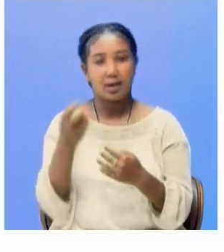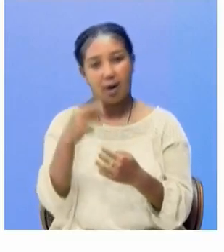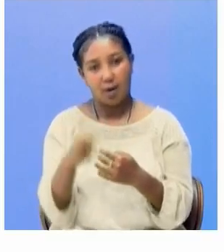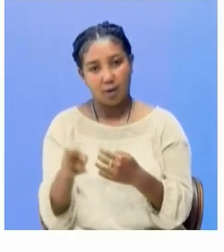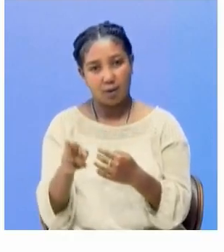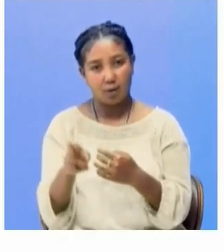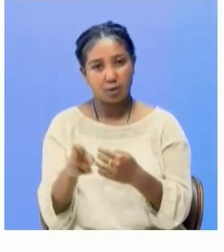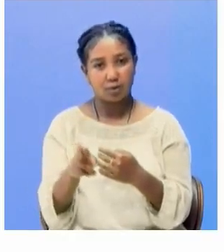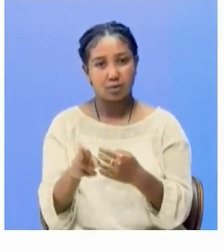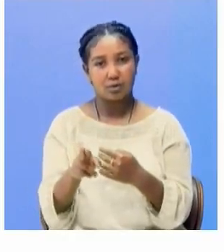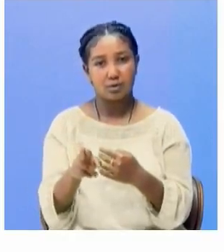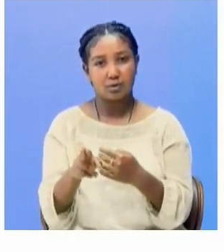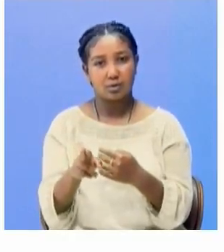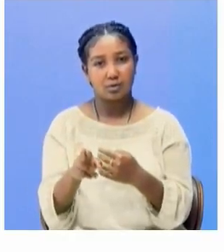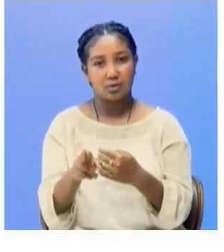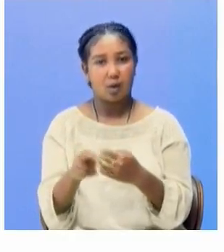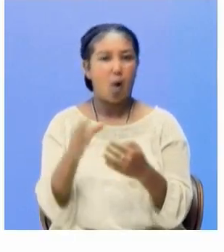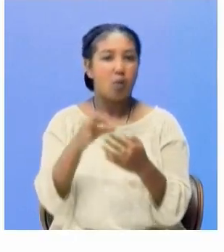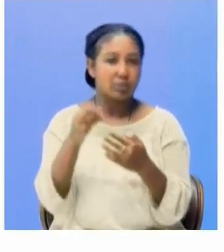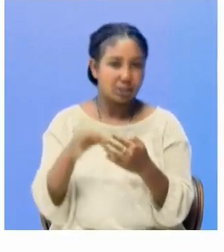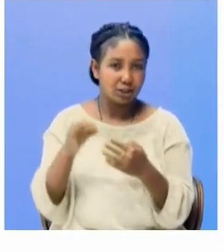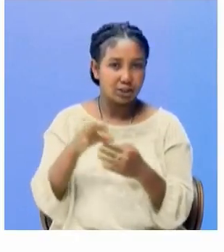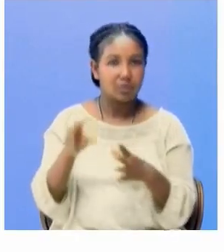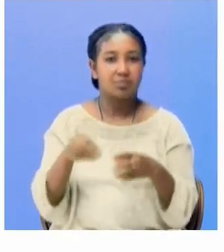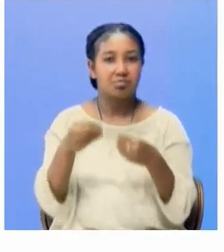Or just for option.